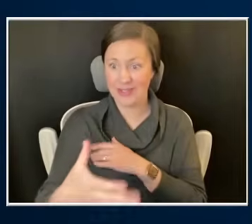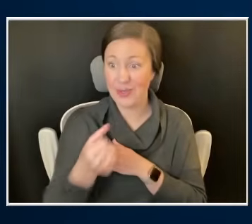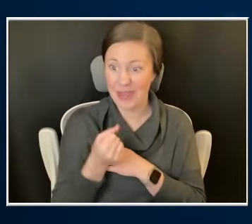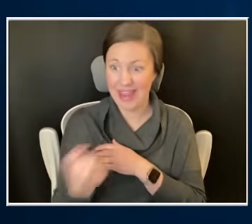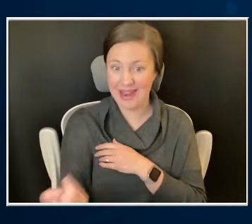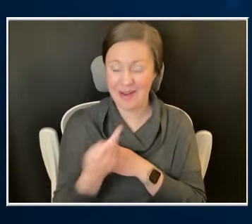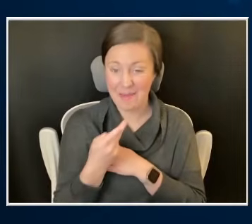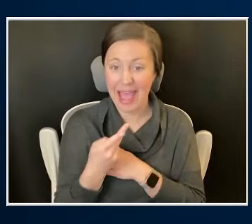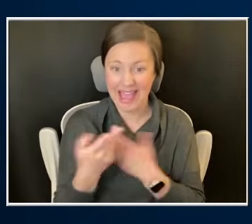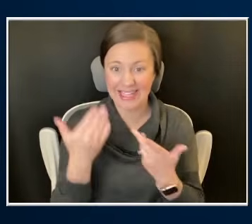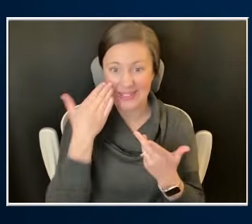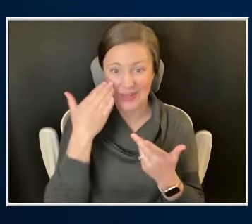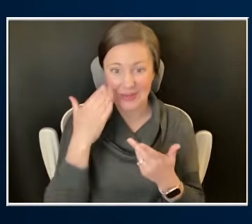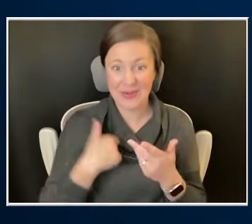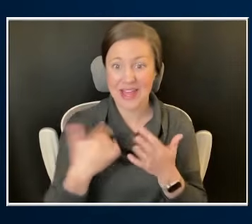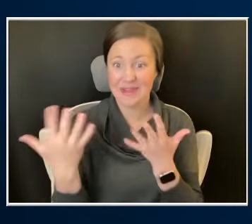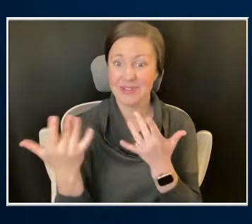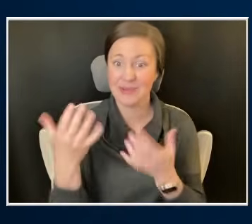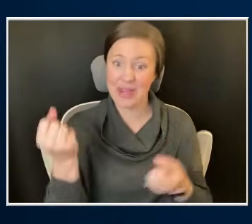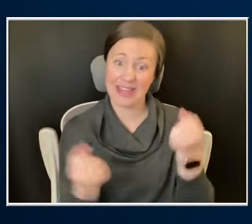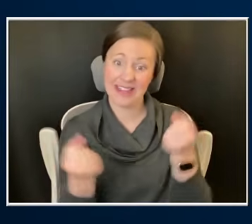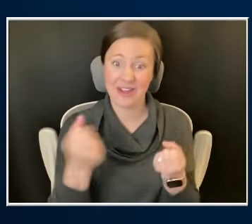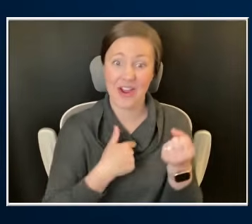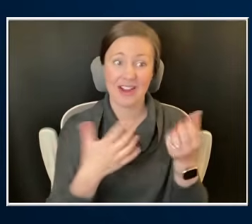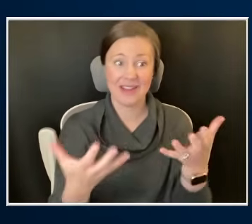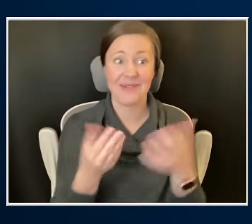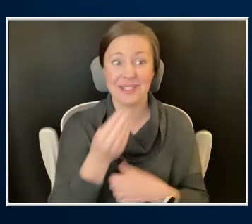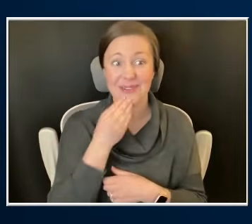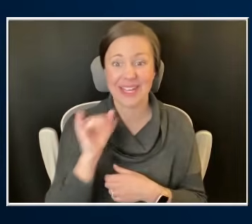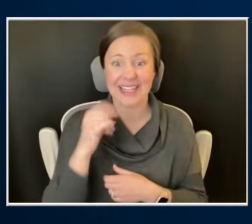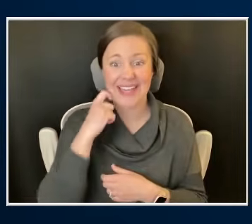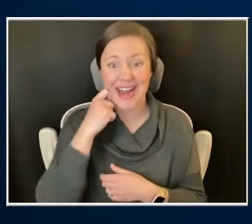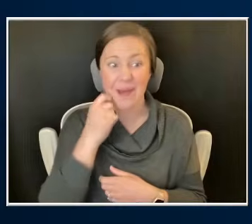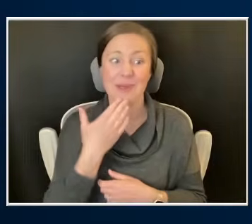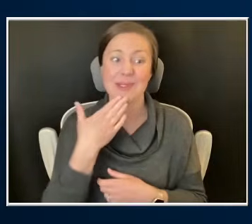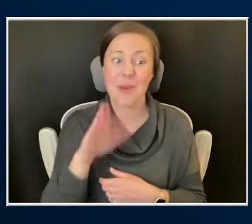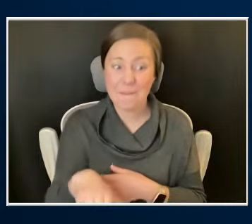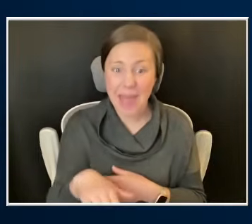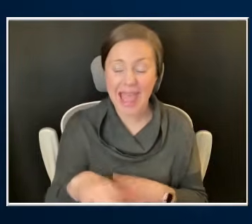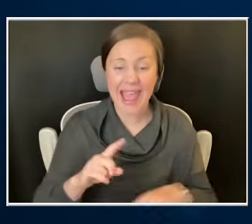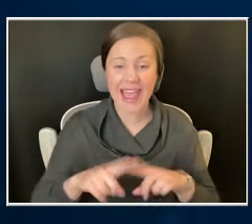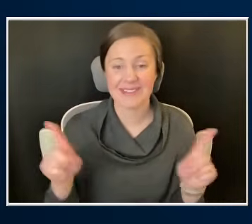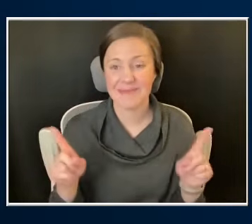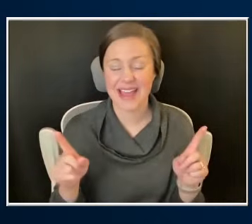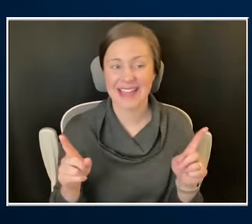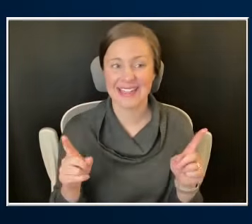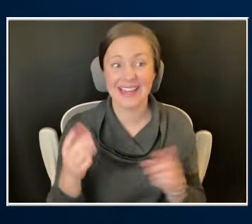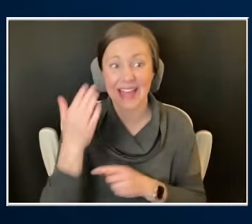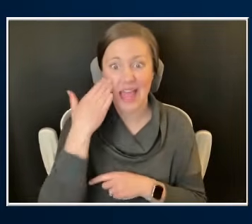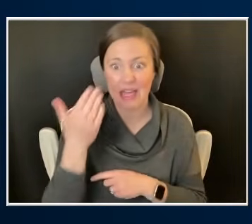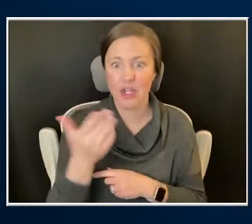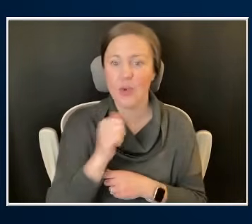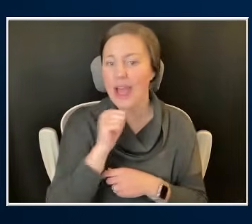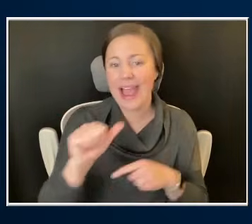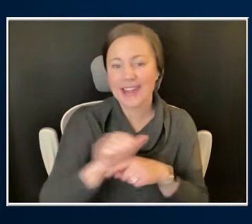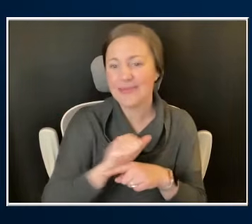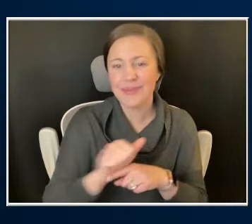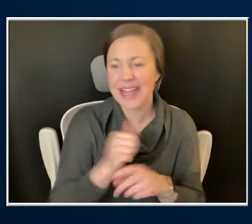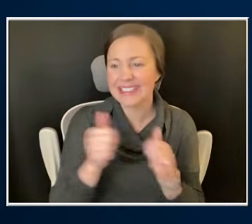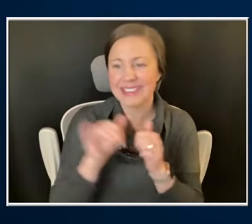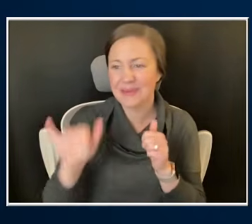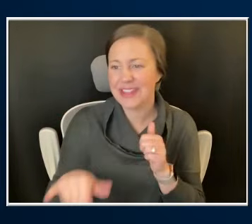sitting waiting in the car, and I wanted to eat this apple so bad, but I knew I hadn't practiced with the prosthetic in a long